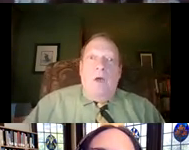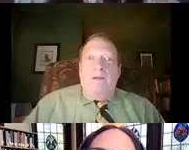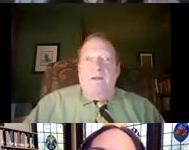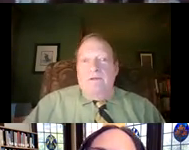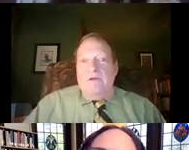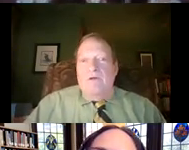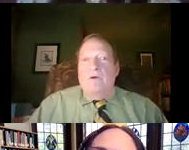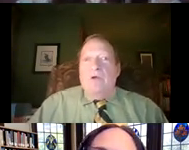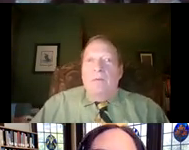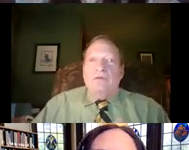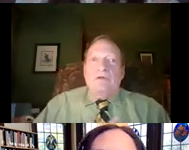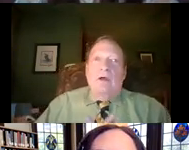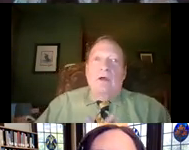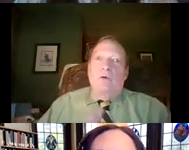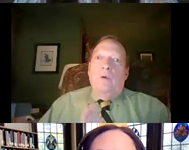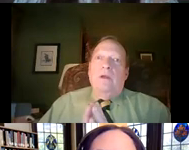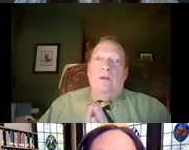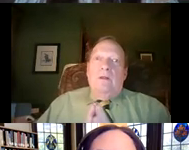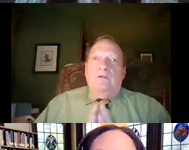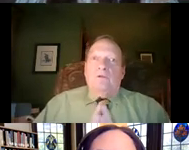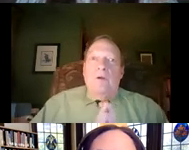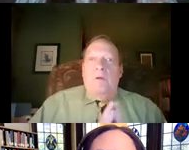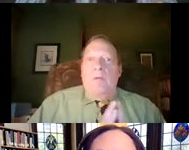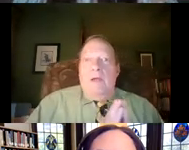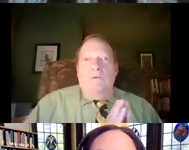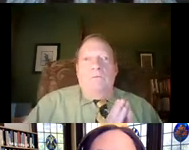On the right is Governor Thomas Dewey,